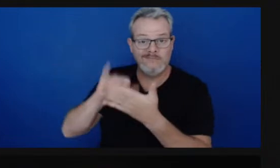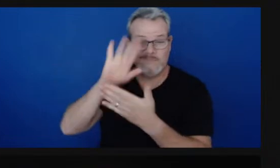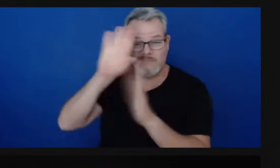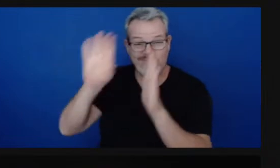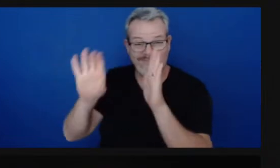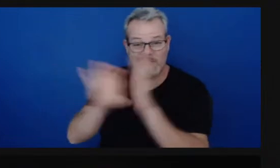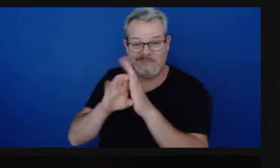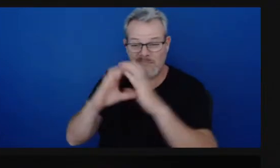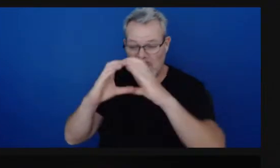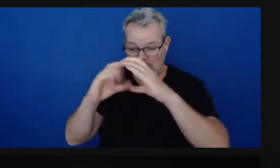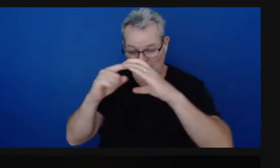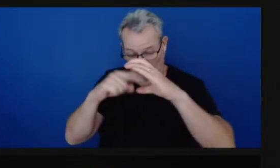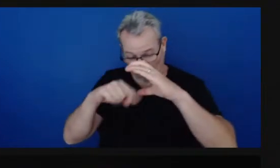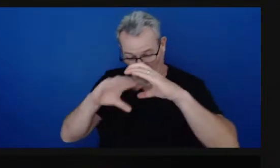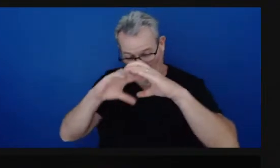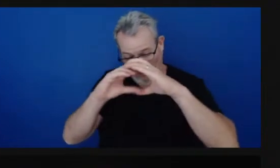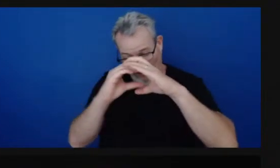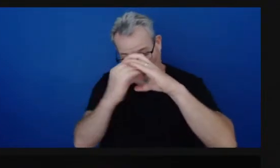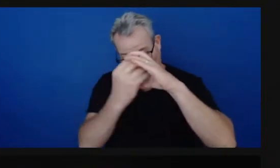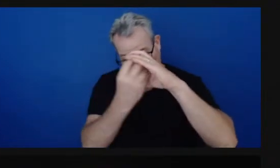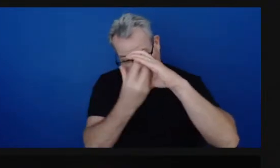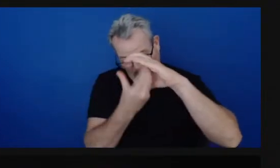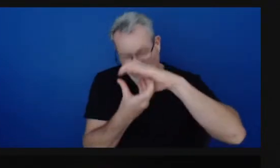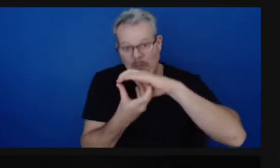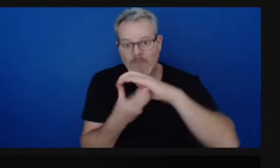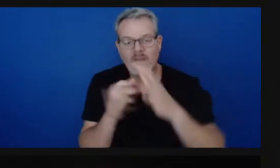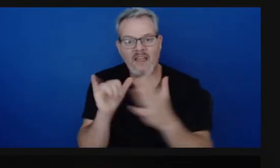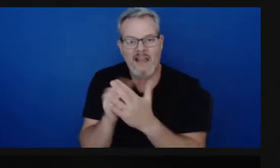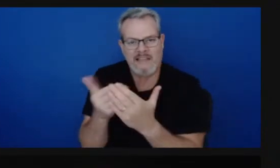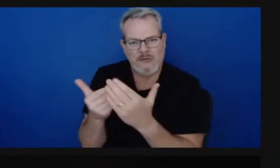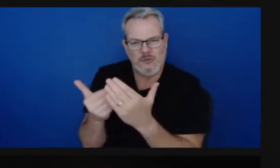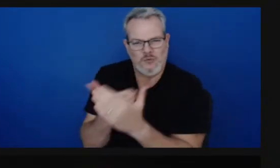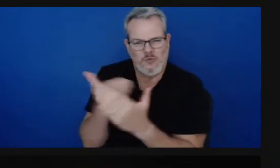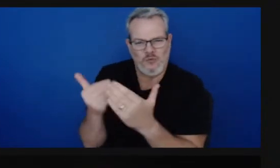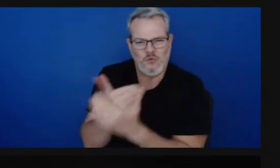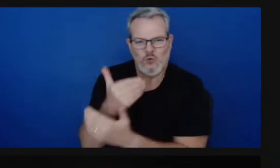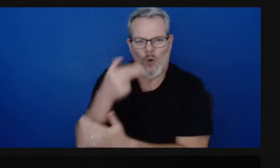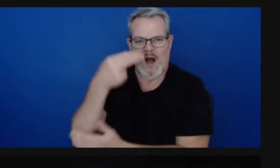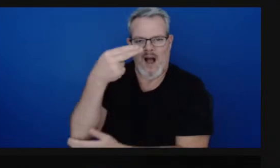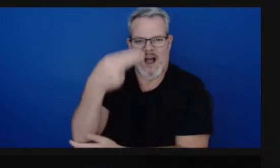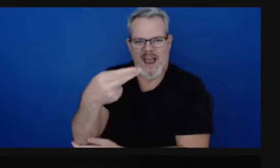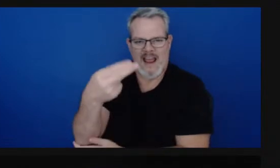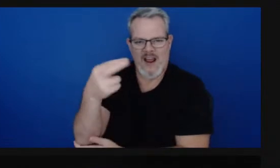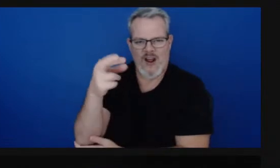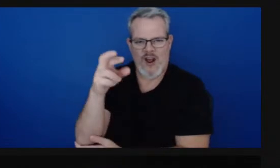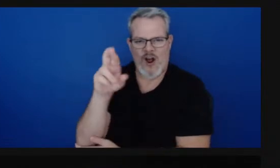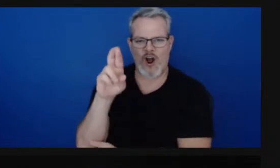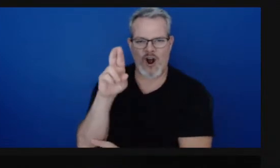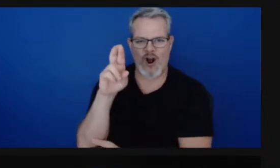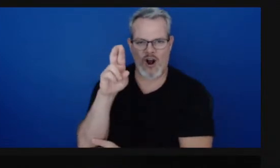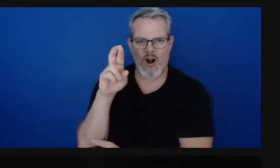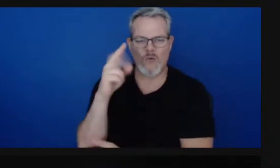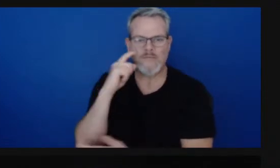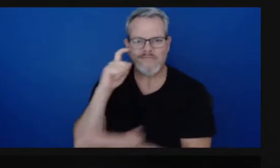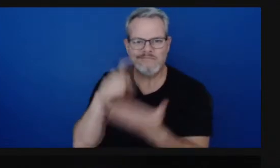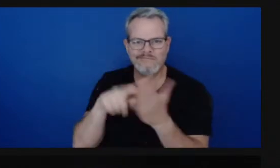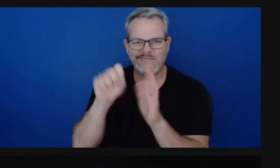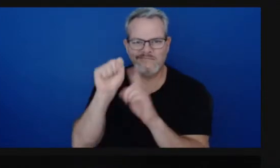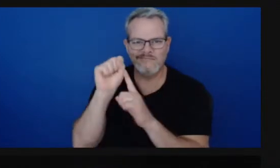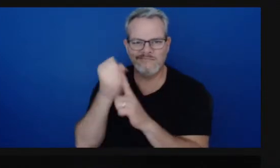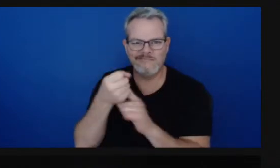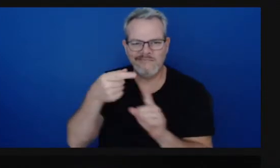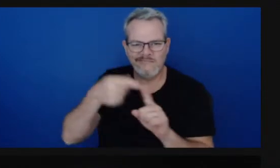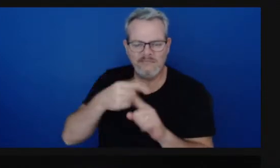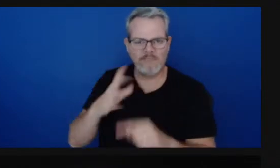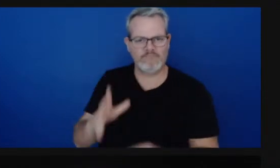looks like magma spinning through space there, that's the newest high-resolution model simulation that's been made. They have fancier